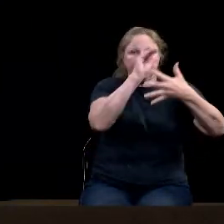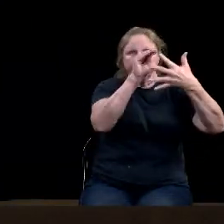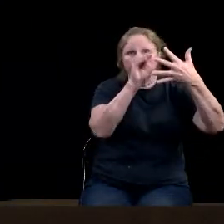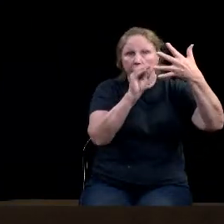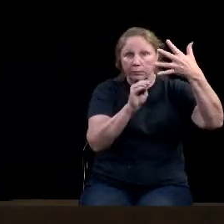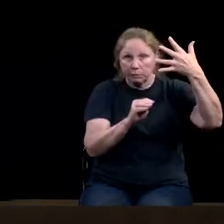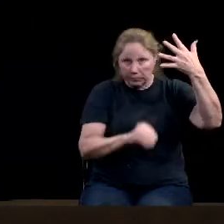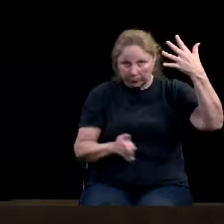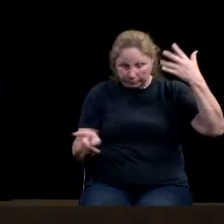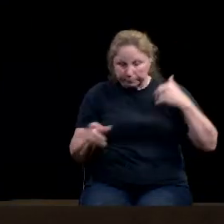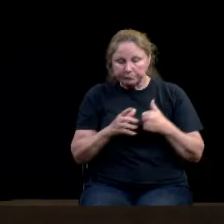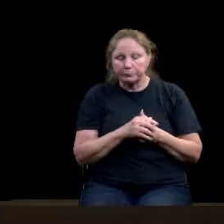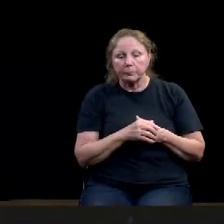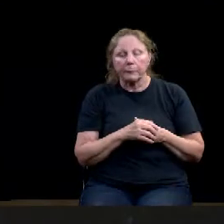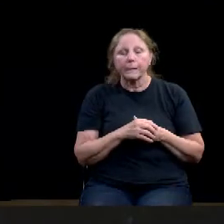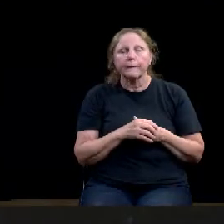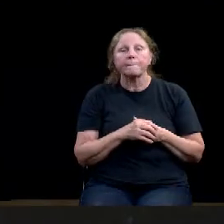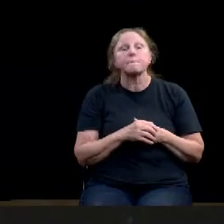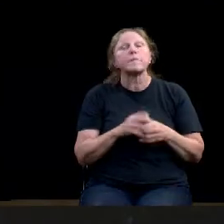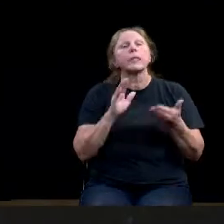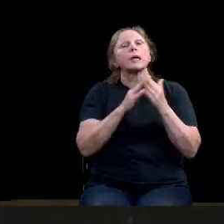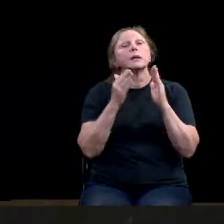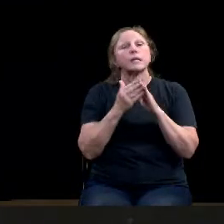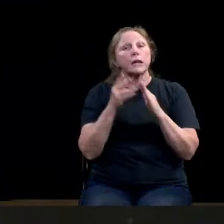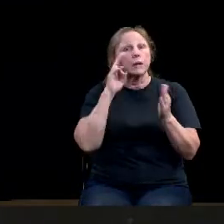2021 election? Yes, Mayor and Council.